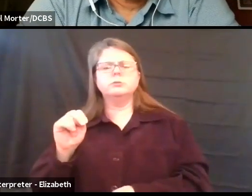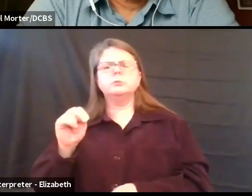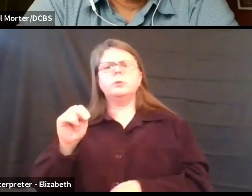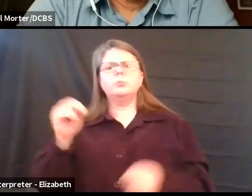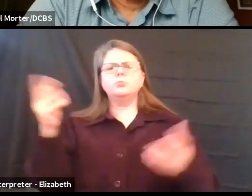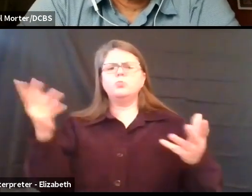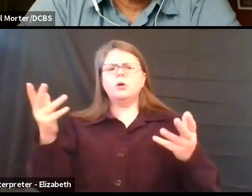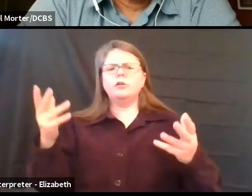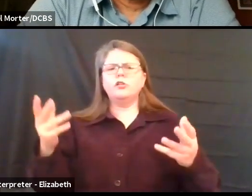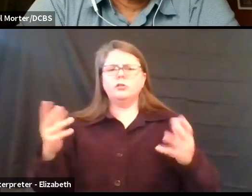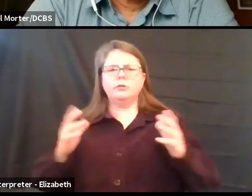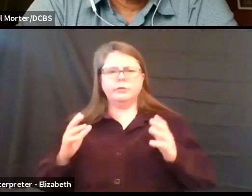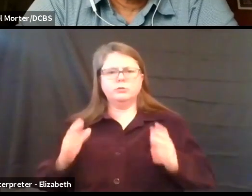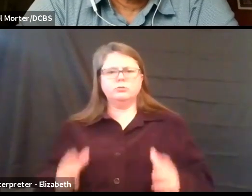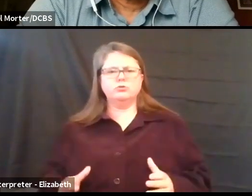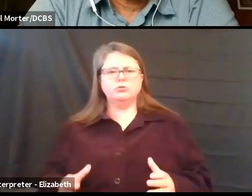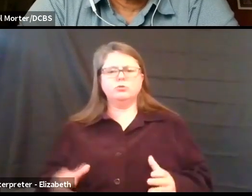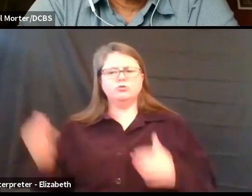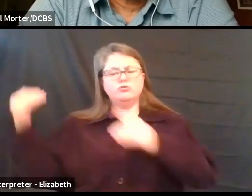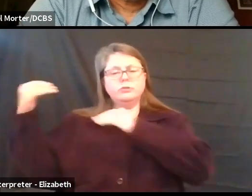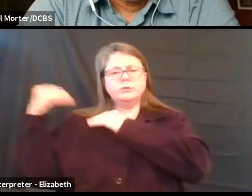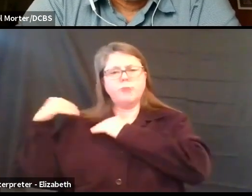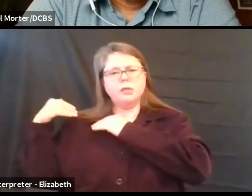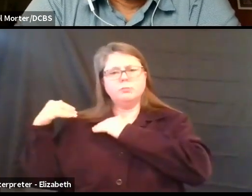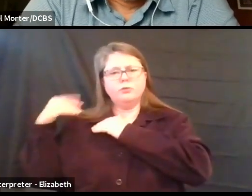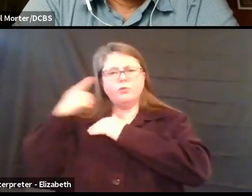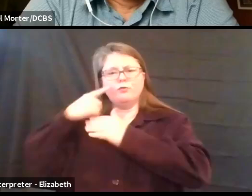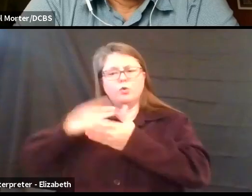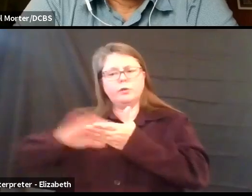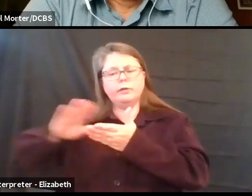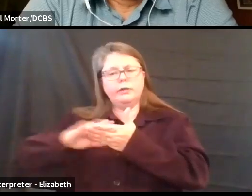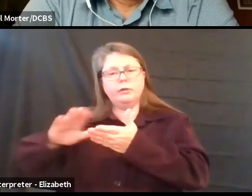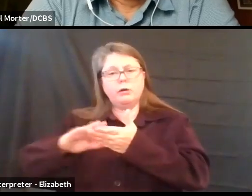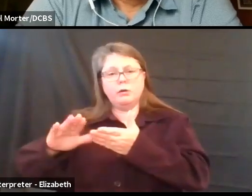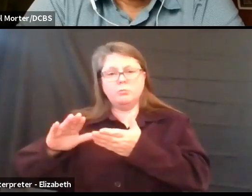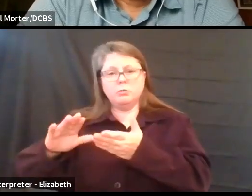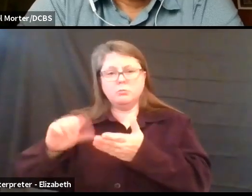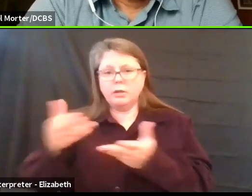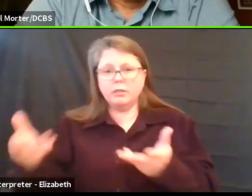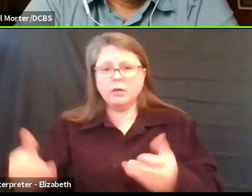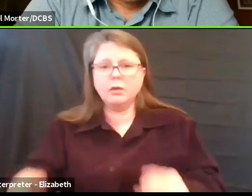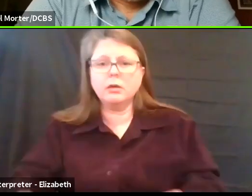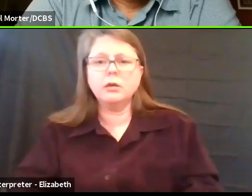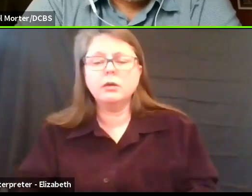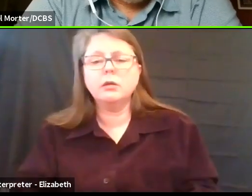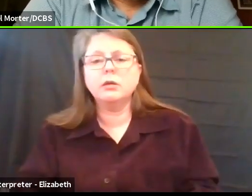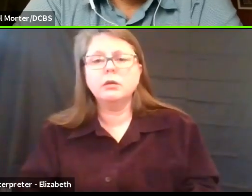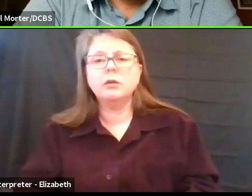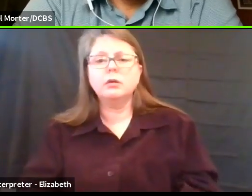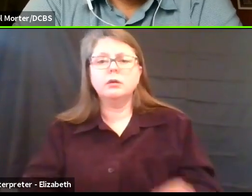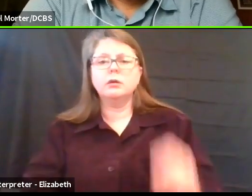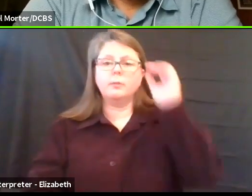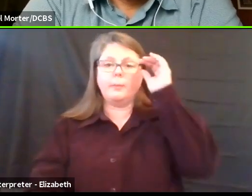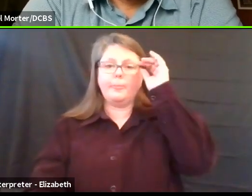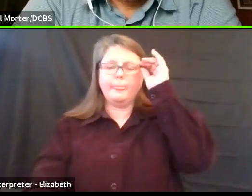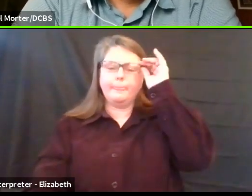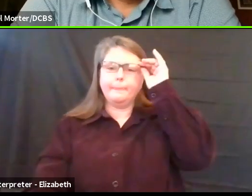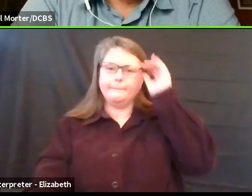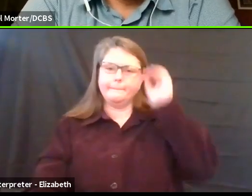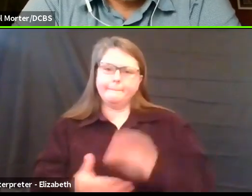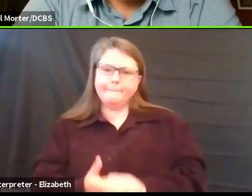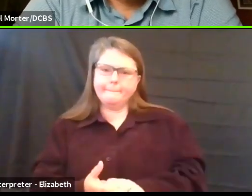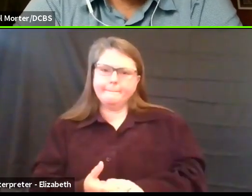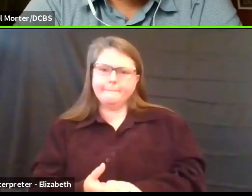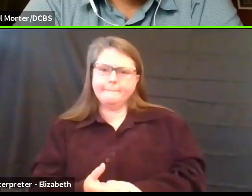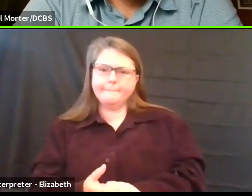for in terms of cleanup, if anything? Yeah, to the extent that there may be a dynamic specific to